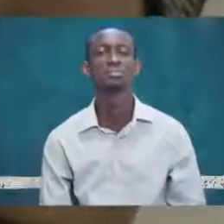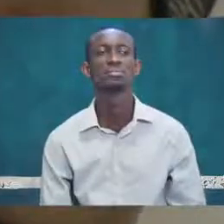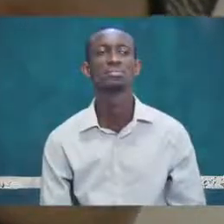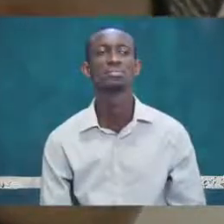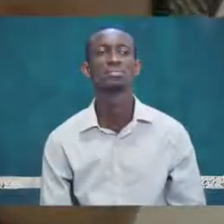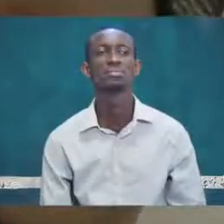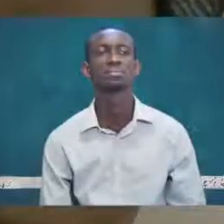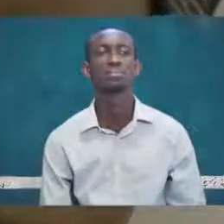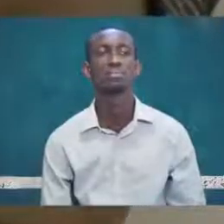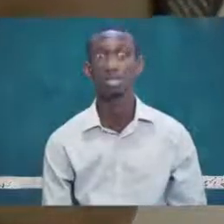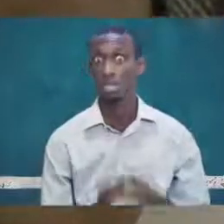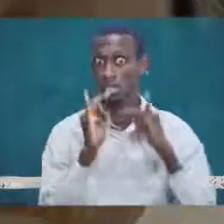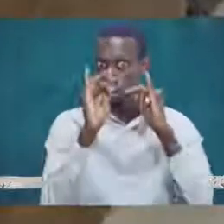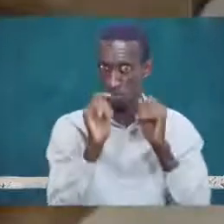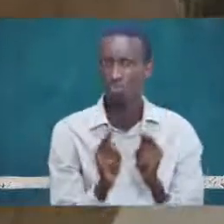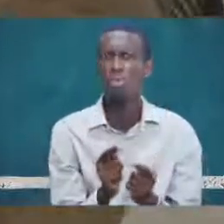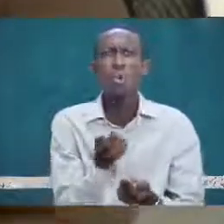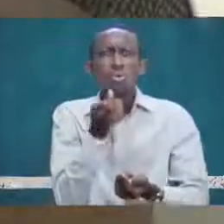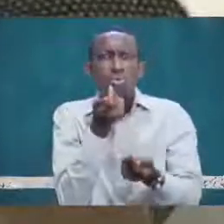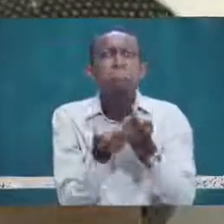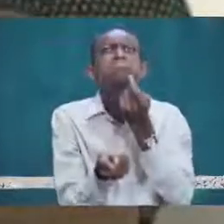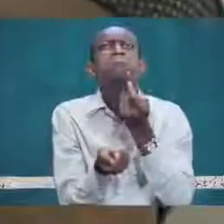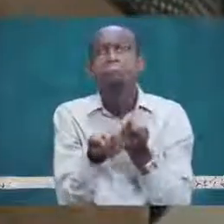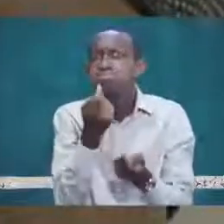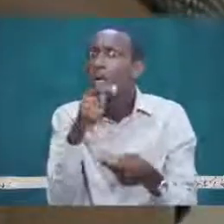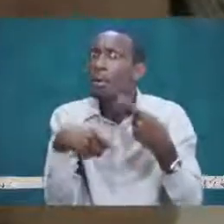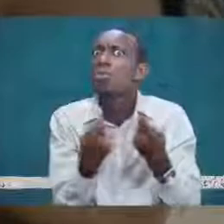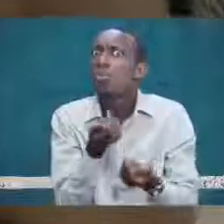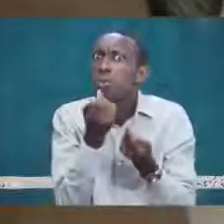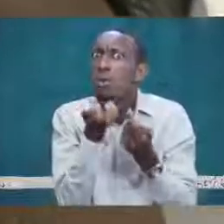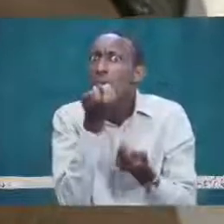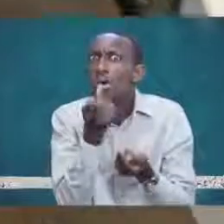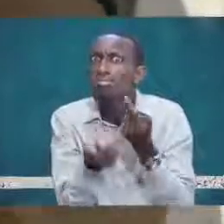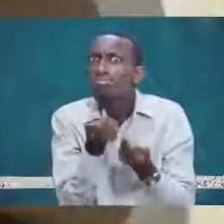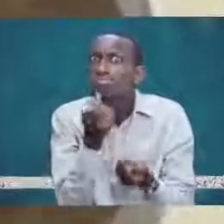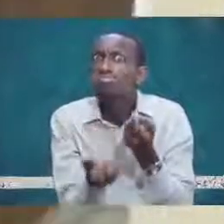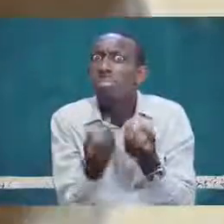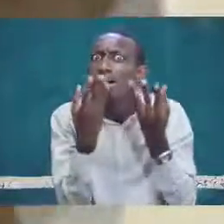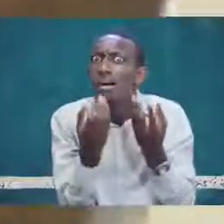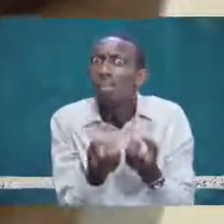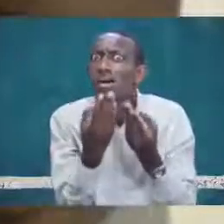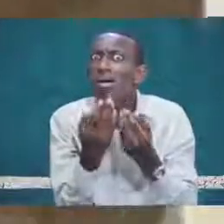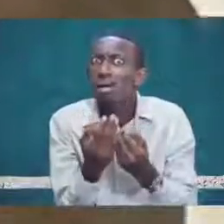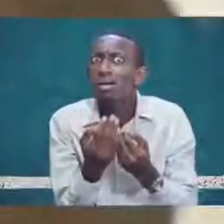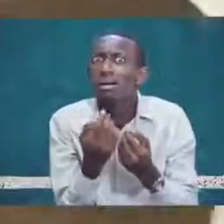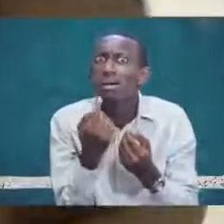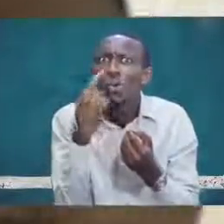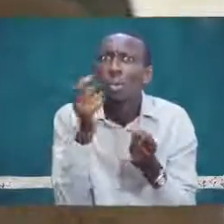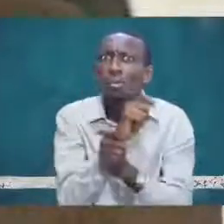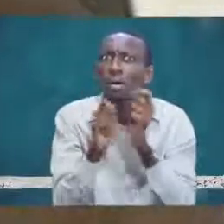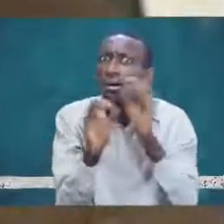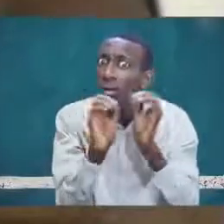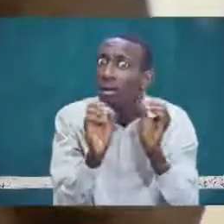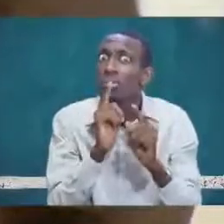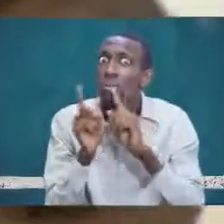So when you heat it strongly for maybe more than 5 minutes and you don't see any change